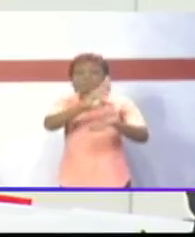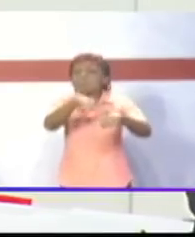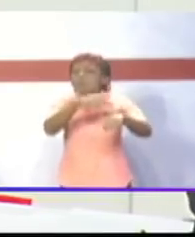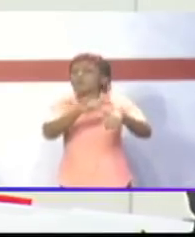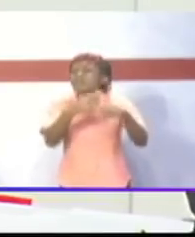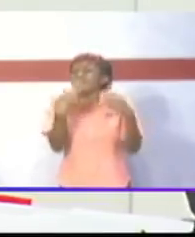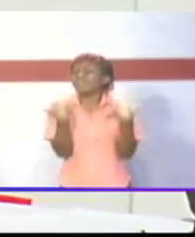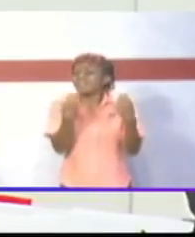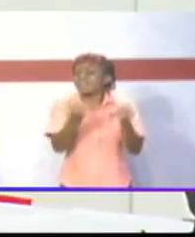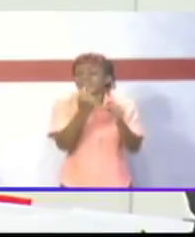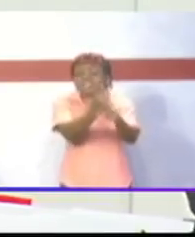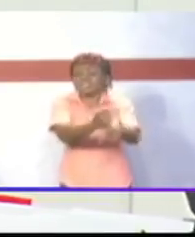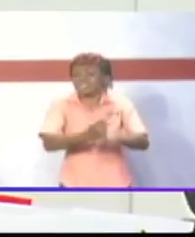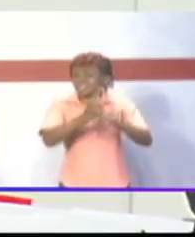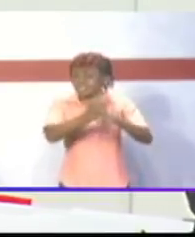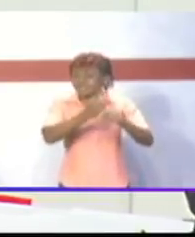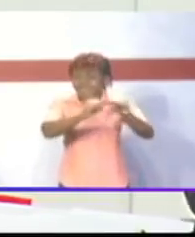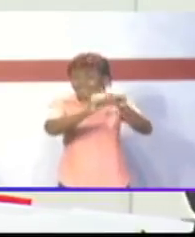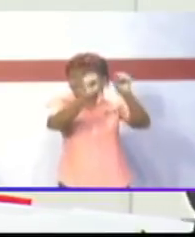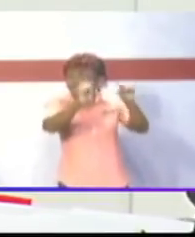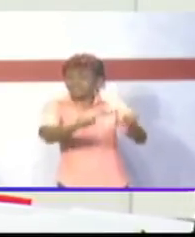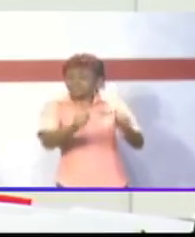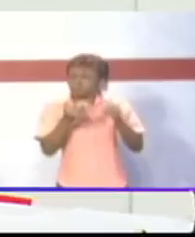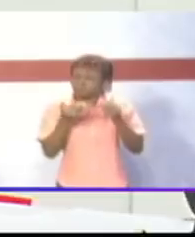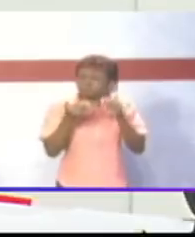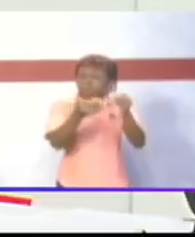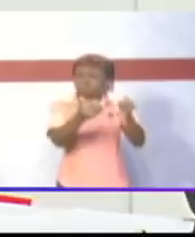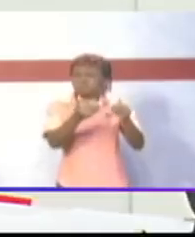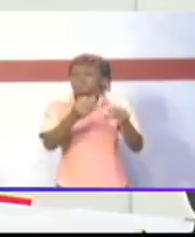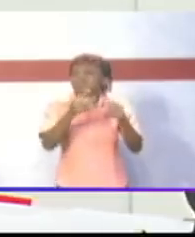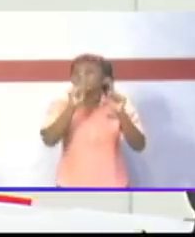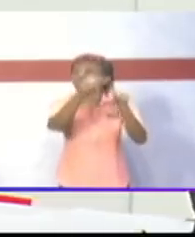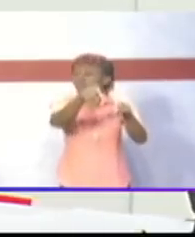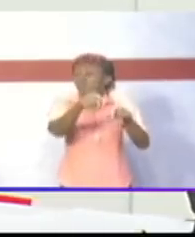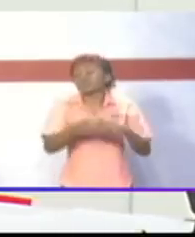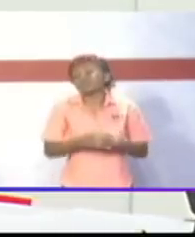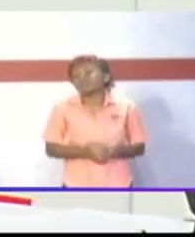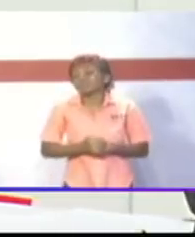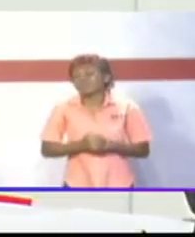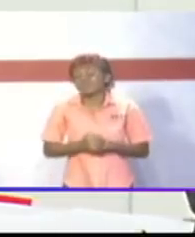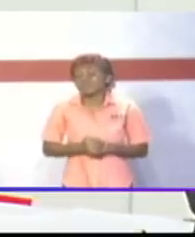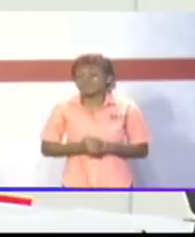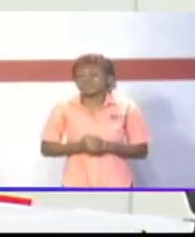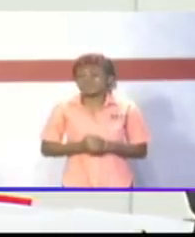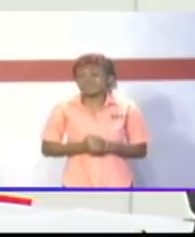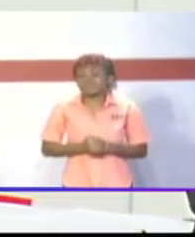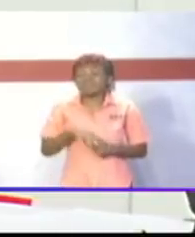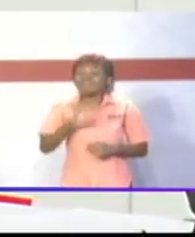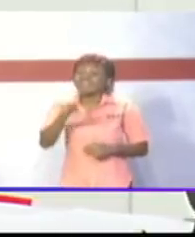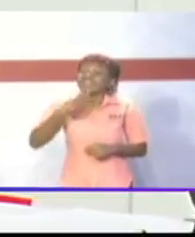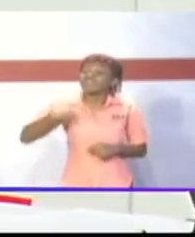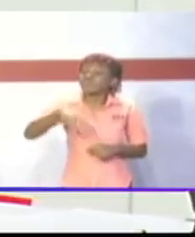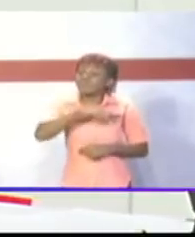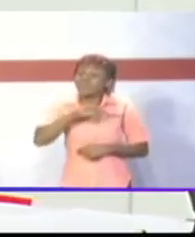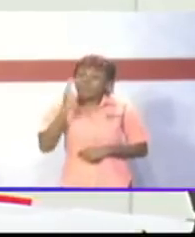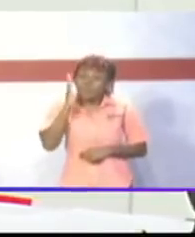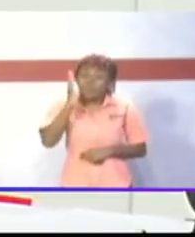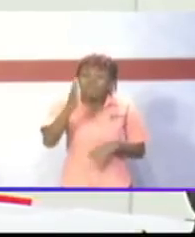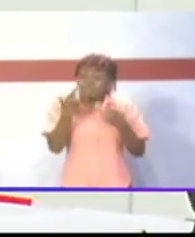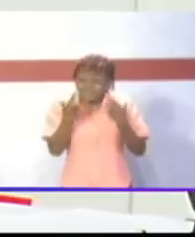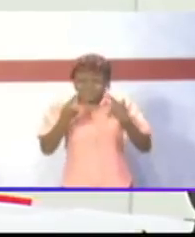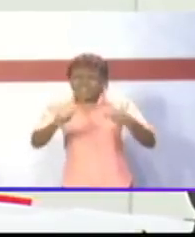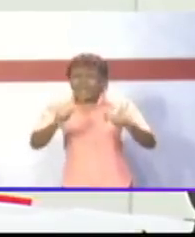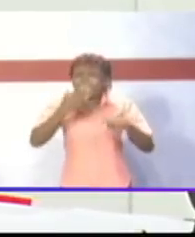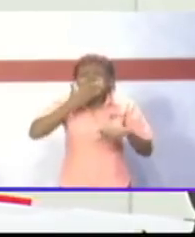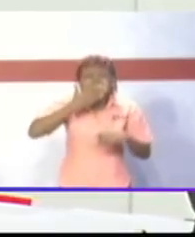of Health response to try our utmost best to increase the capacity to manage pediatric patients across